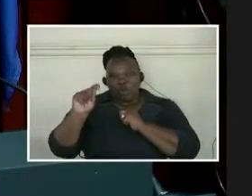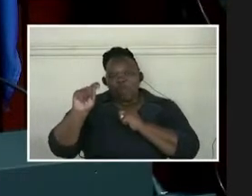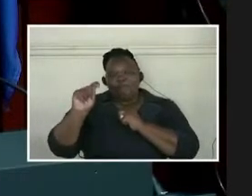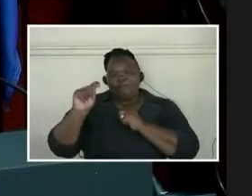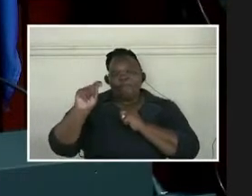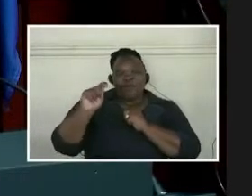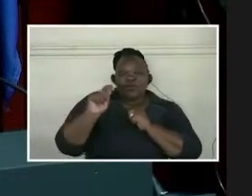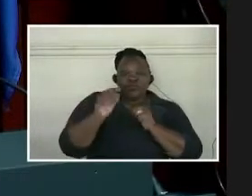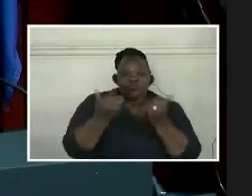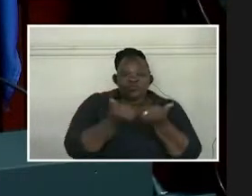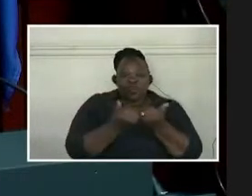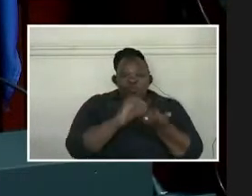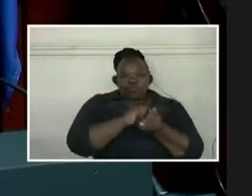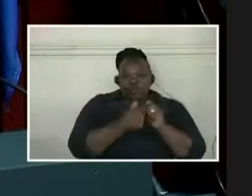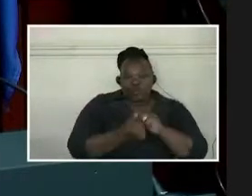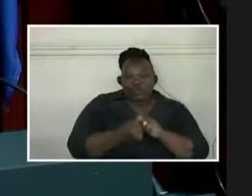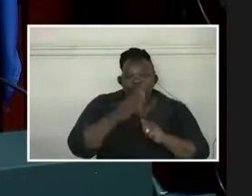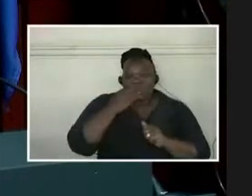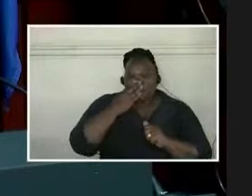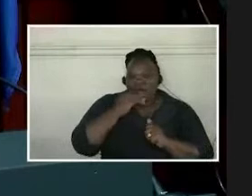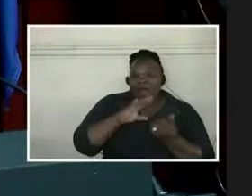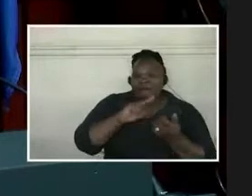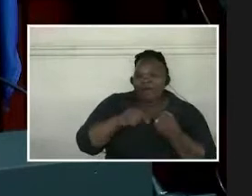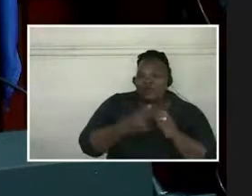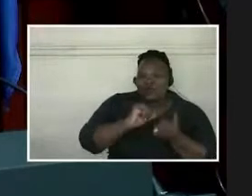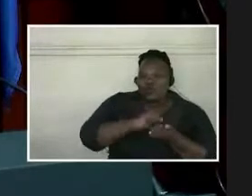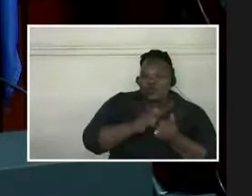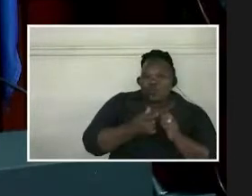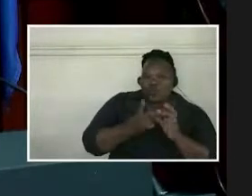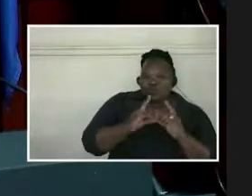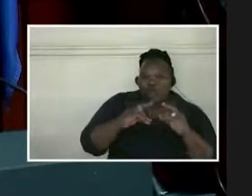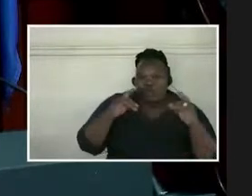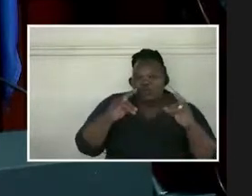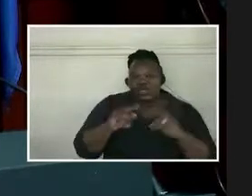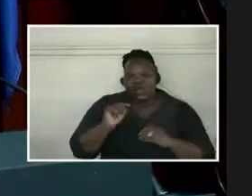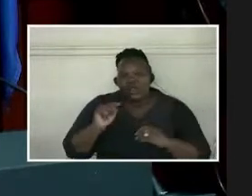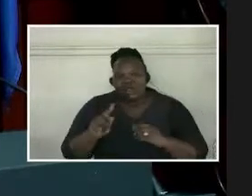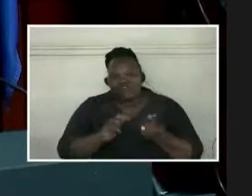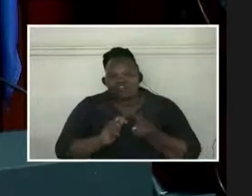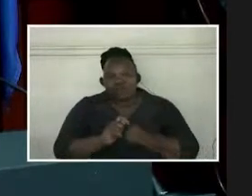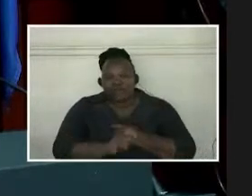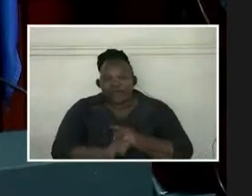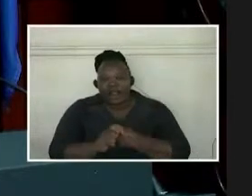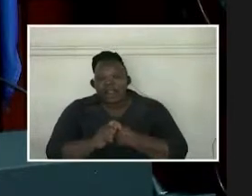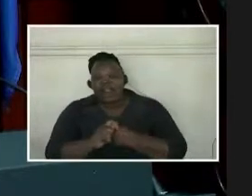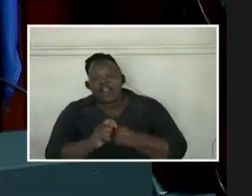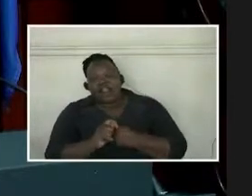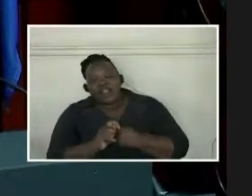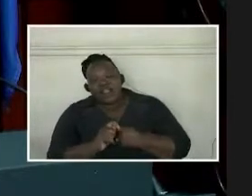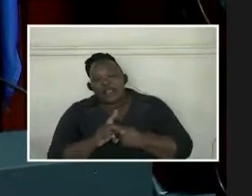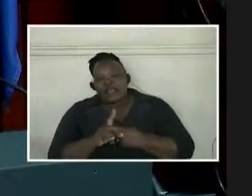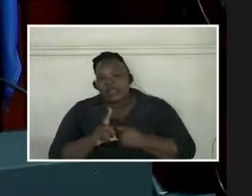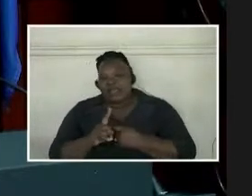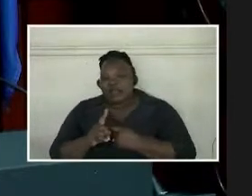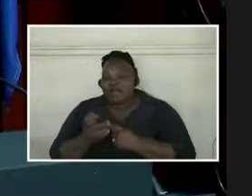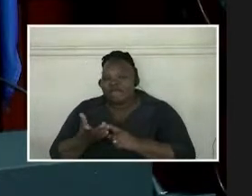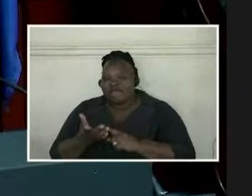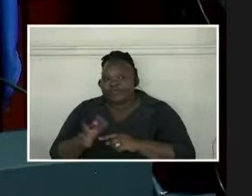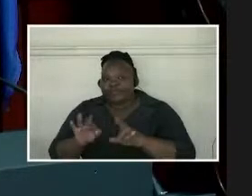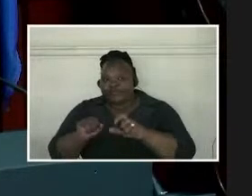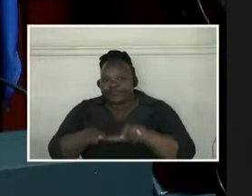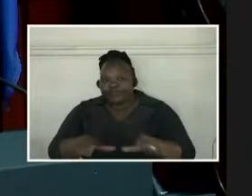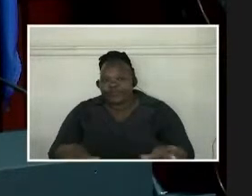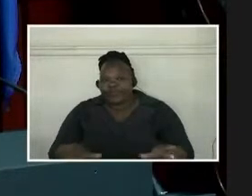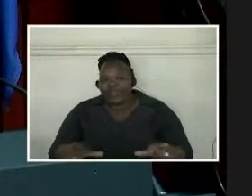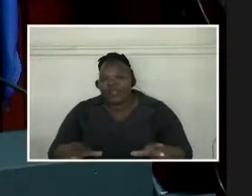talking to the infrastructure the ultimate objective of our transformation pathway remains to level the